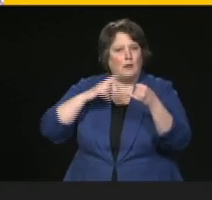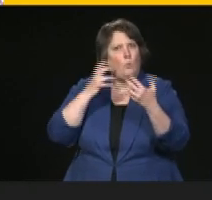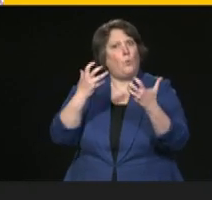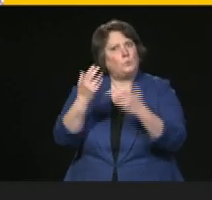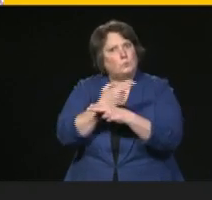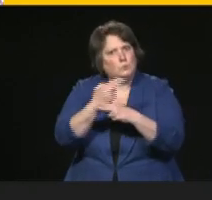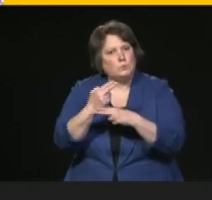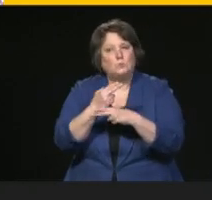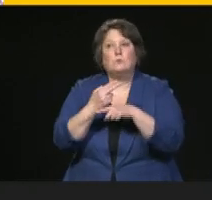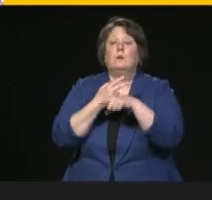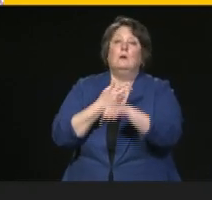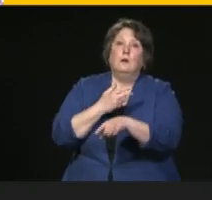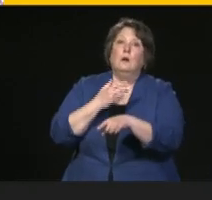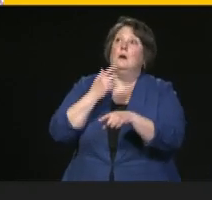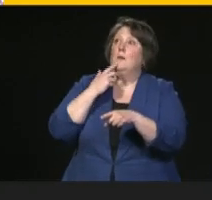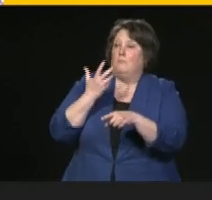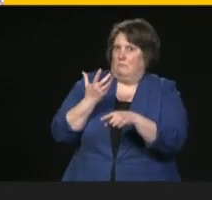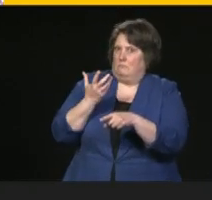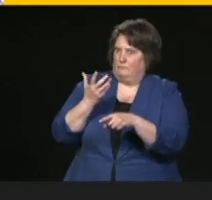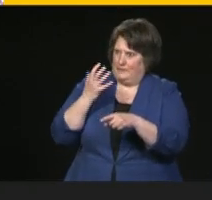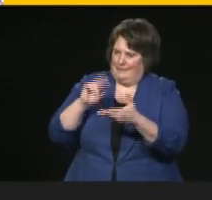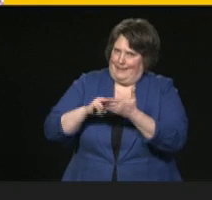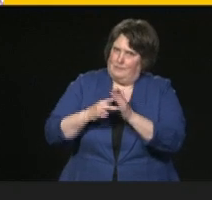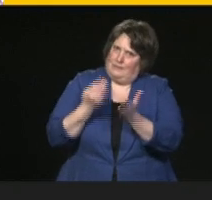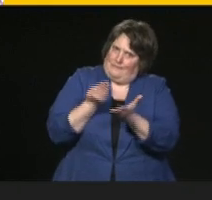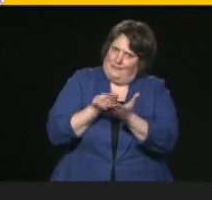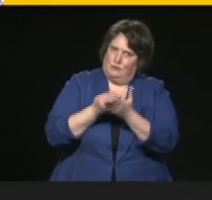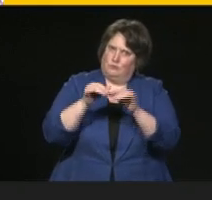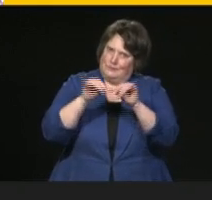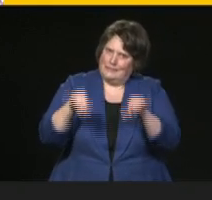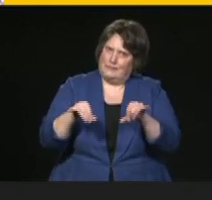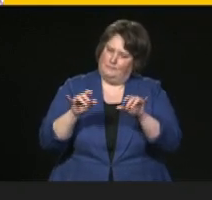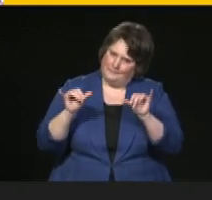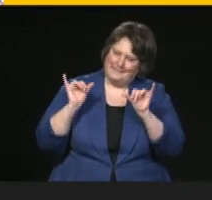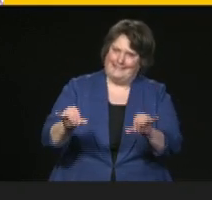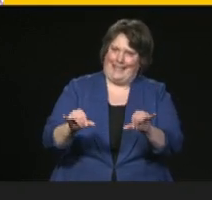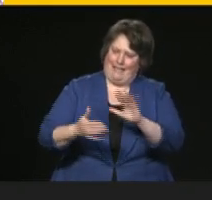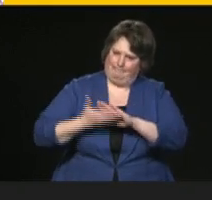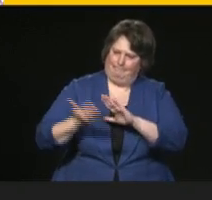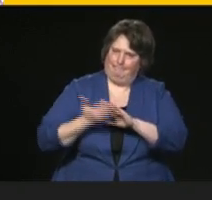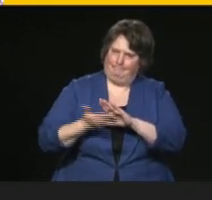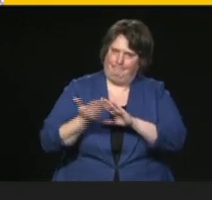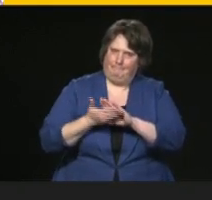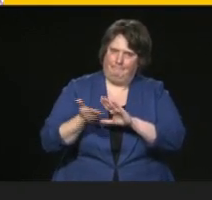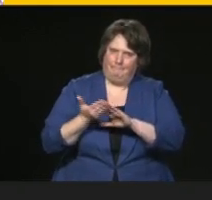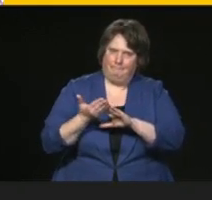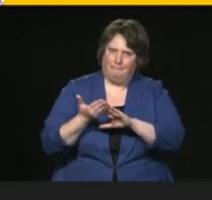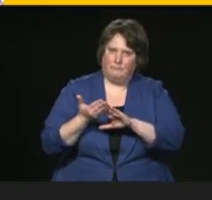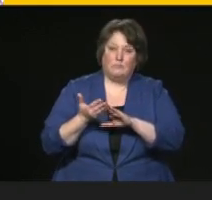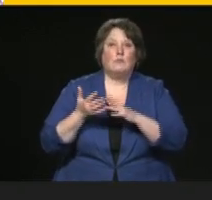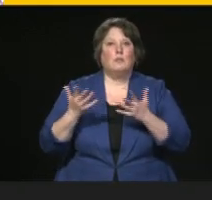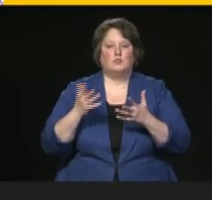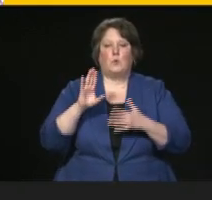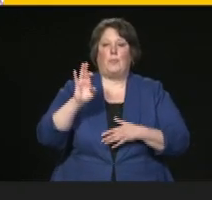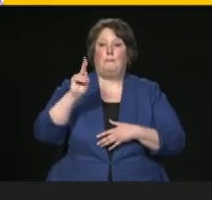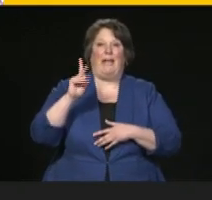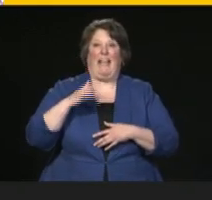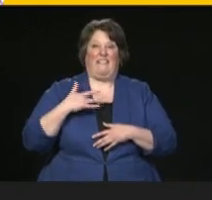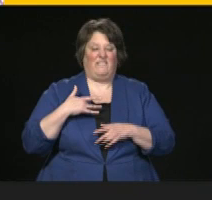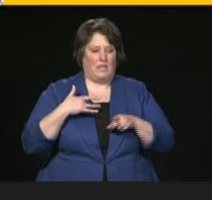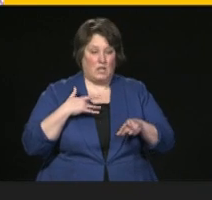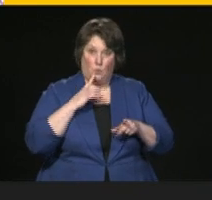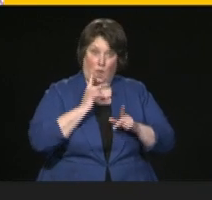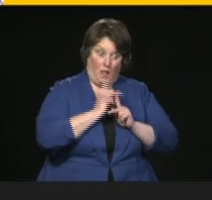to operate normally. And that is why the bank has focused its efforts on measures that ensure financial markets